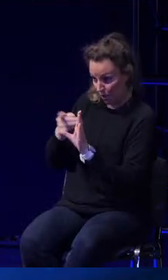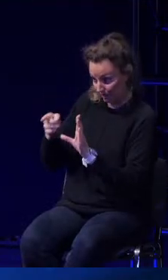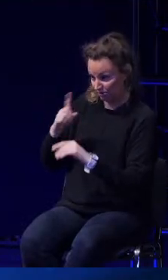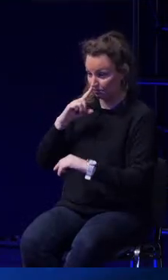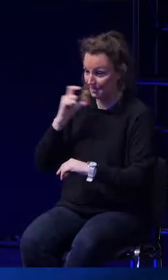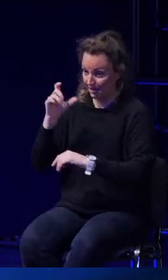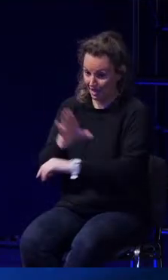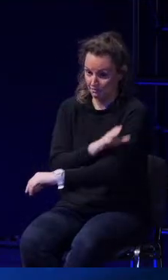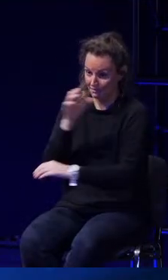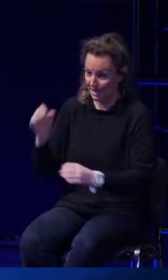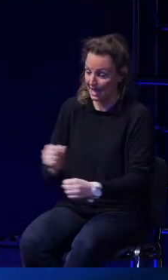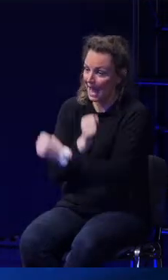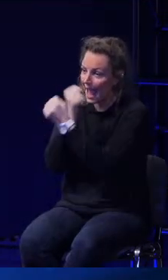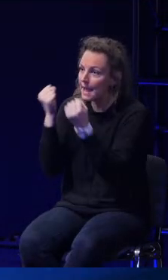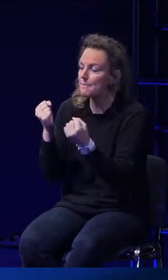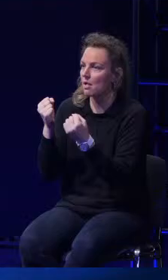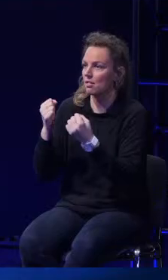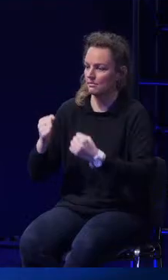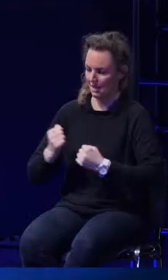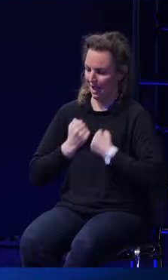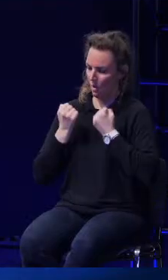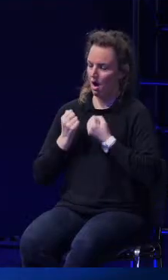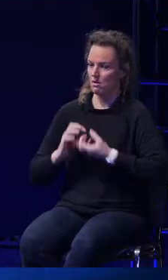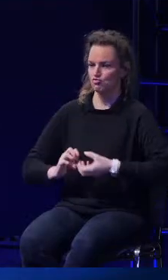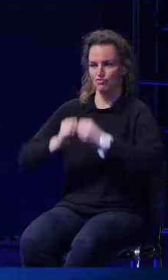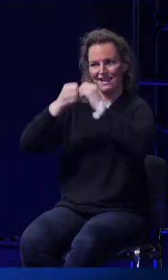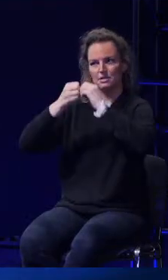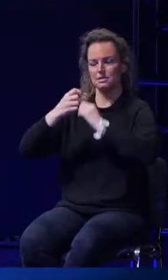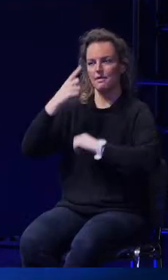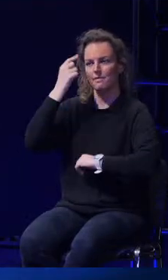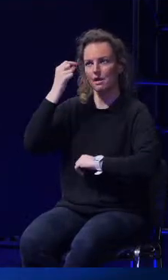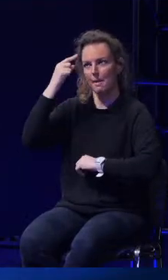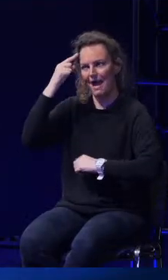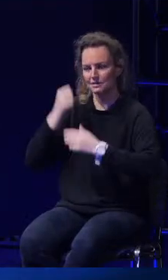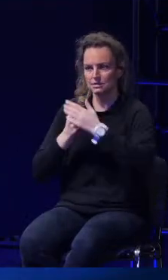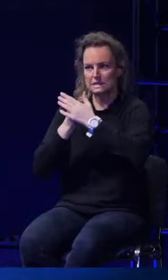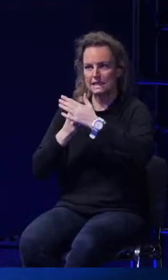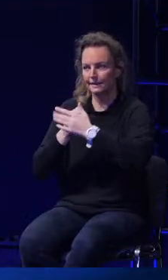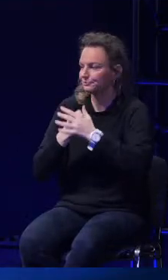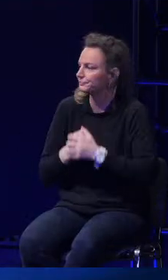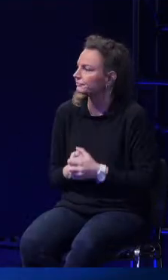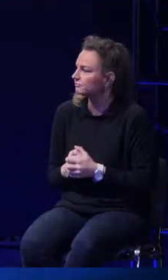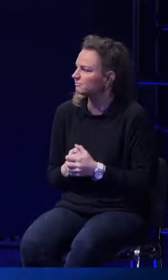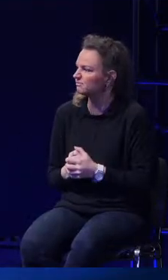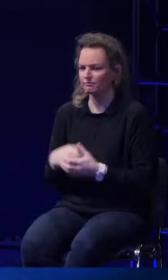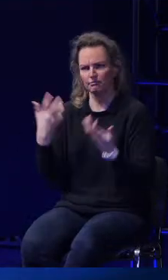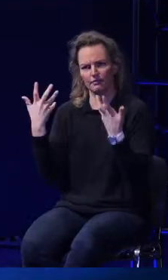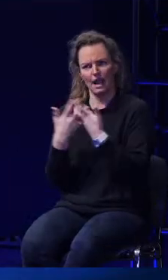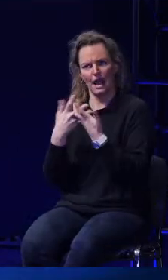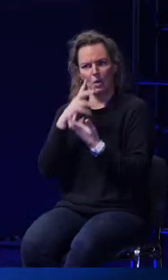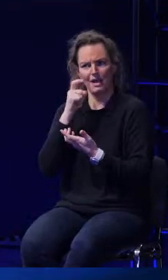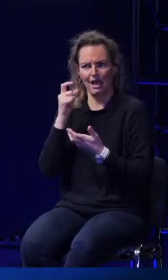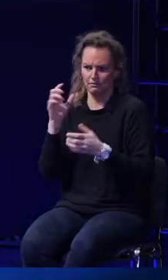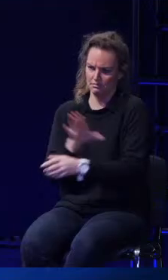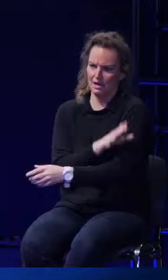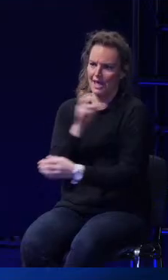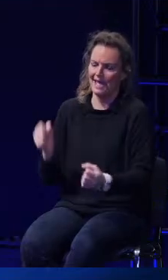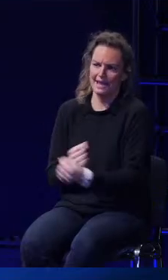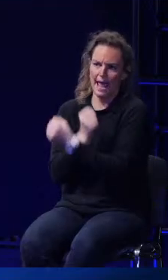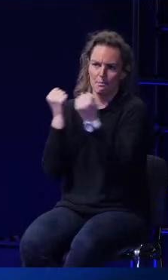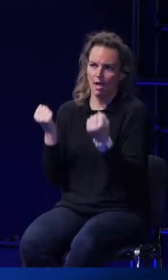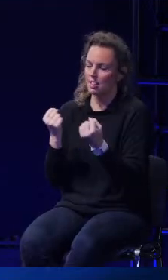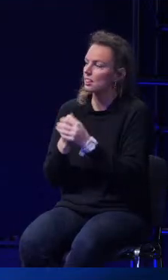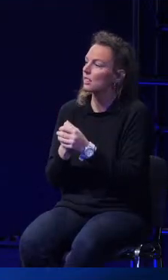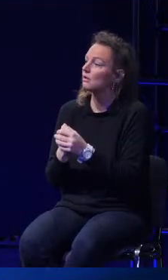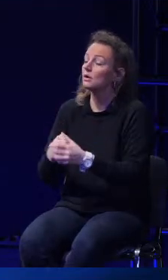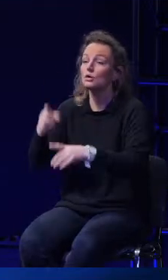limit our creative capacities, right? So the way they can enable, first of all, is if you're talking about, let's say, white light,